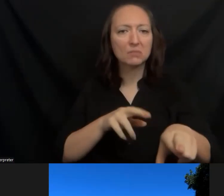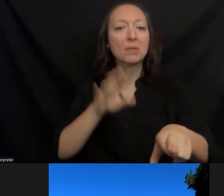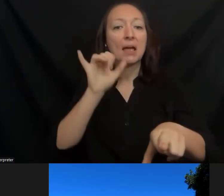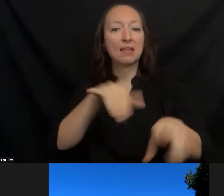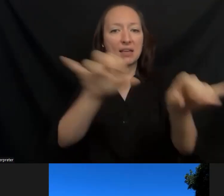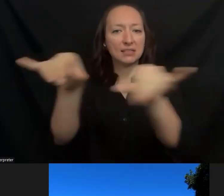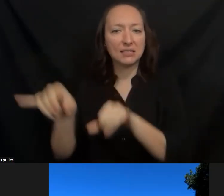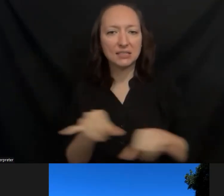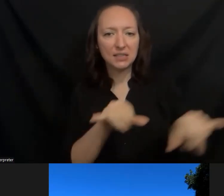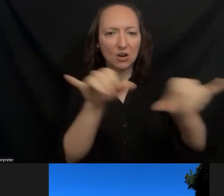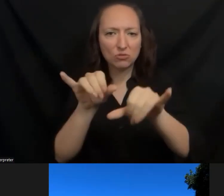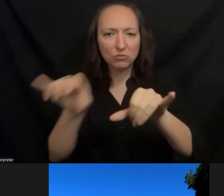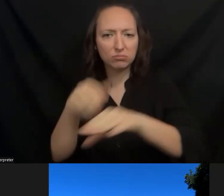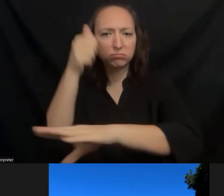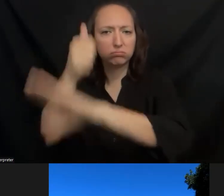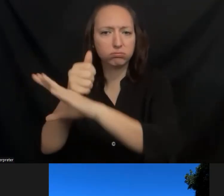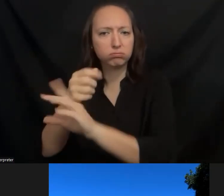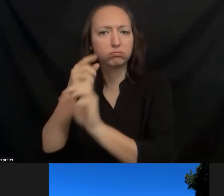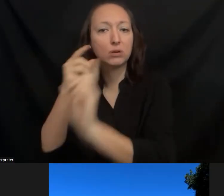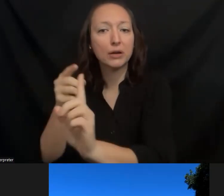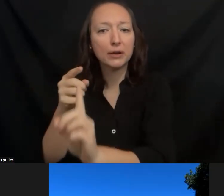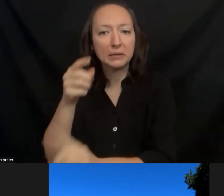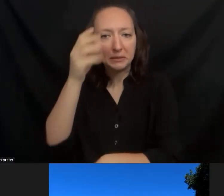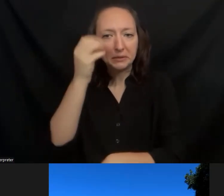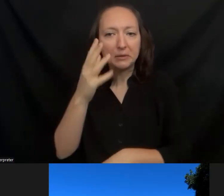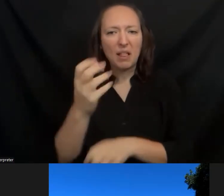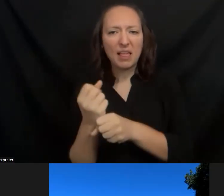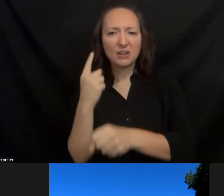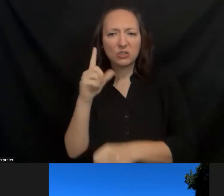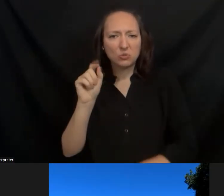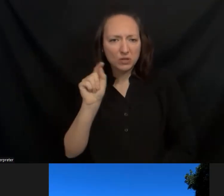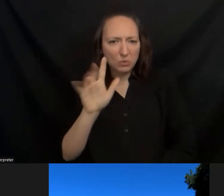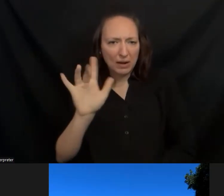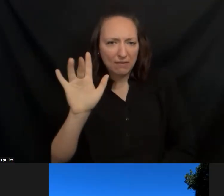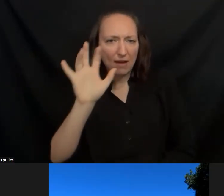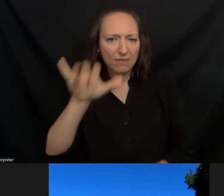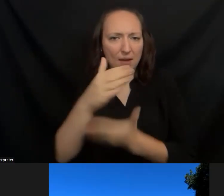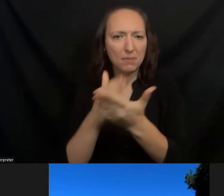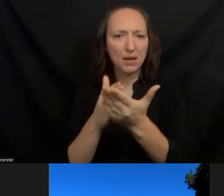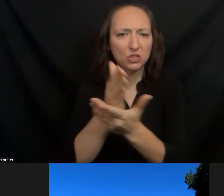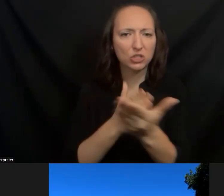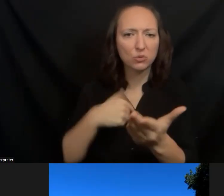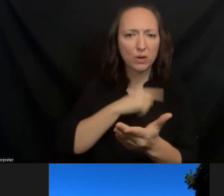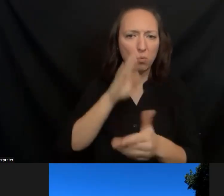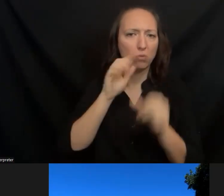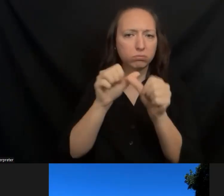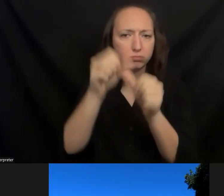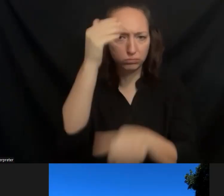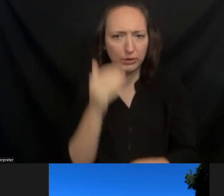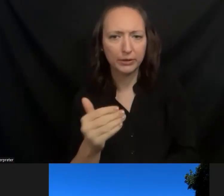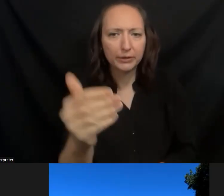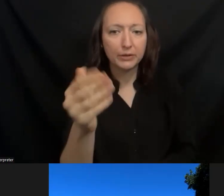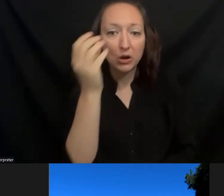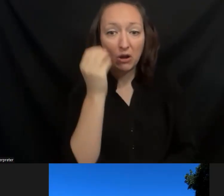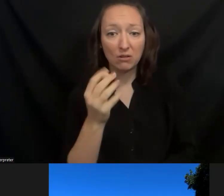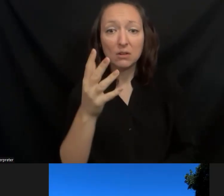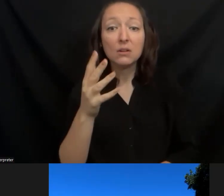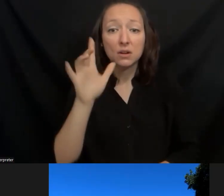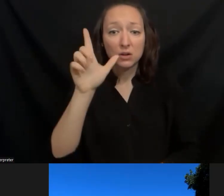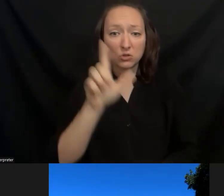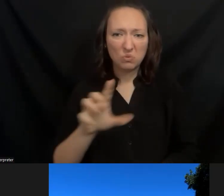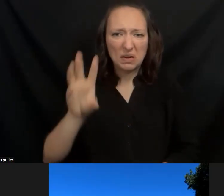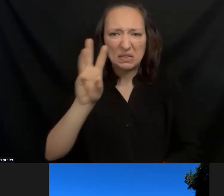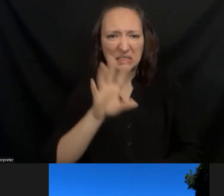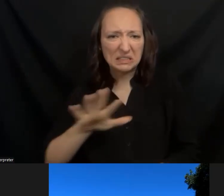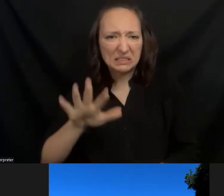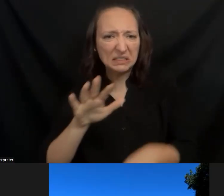want to have in place, just for the authority for those reasons. And the benefit of that is really it promotes transparency to our ratepayers. And